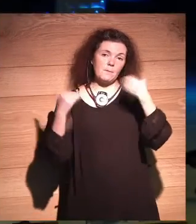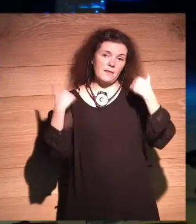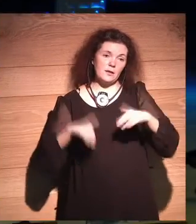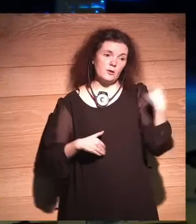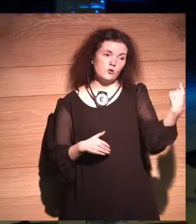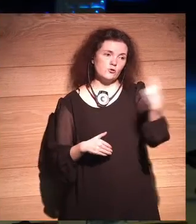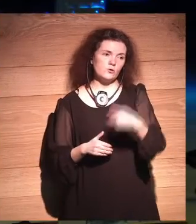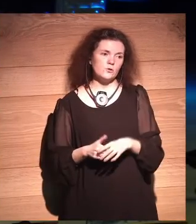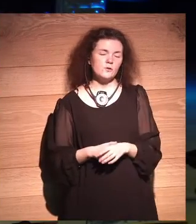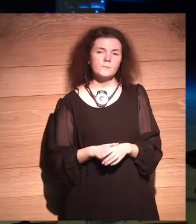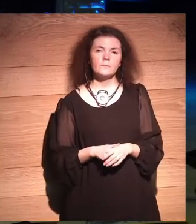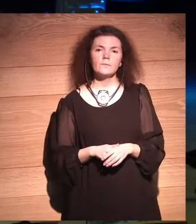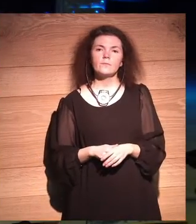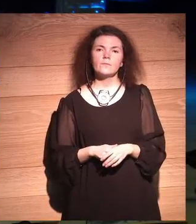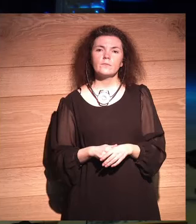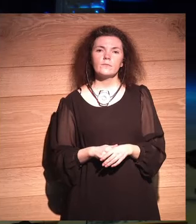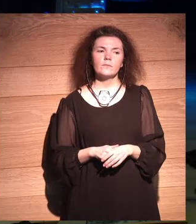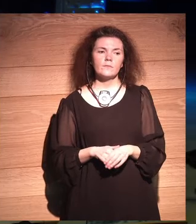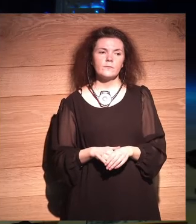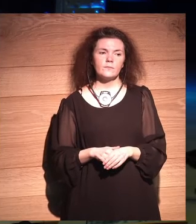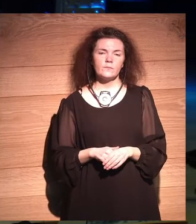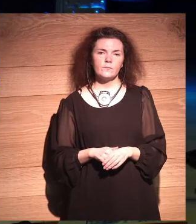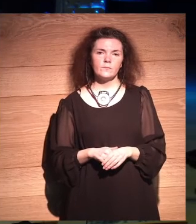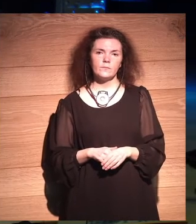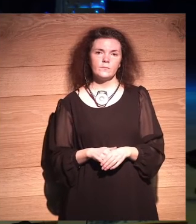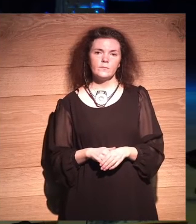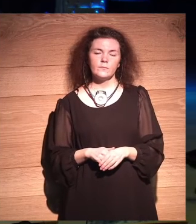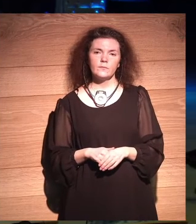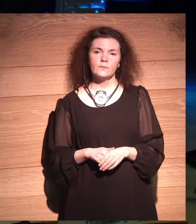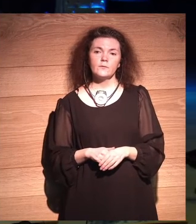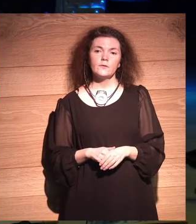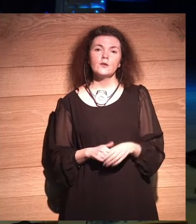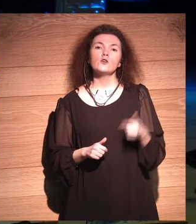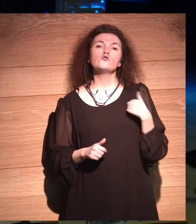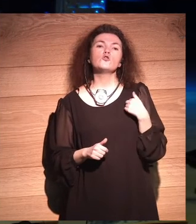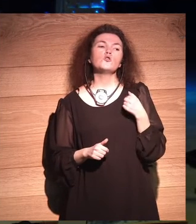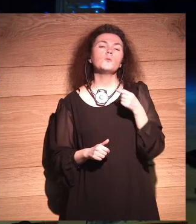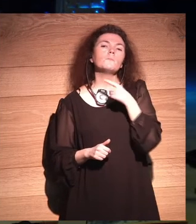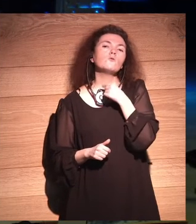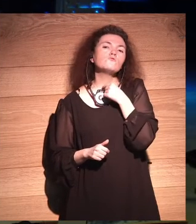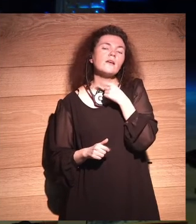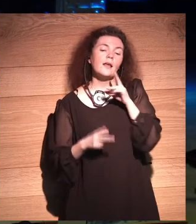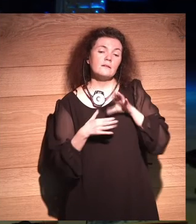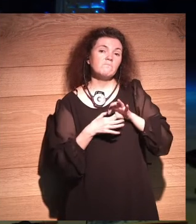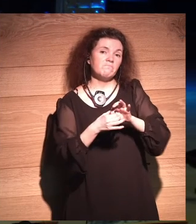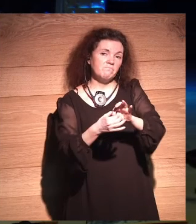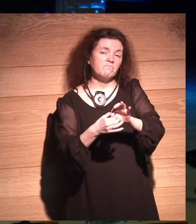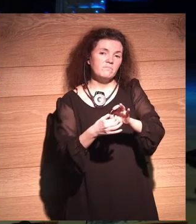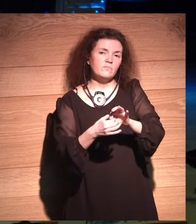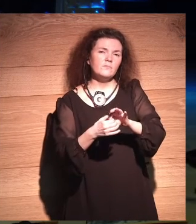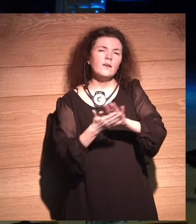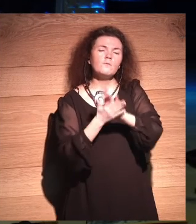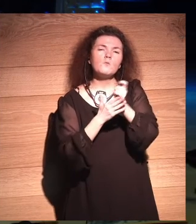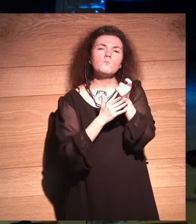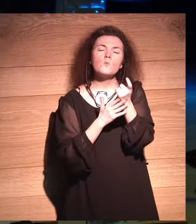¿Quién más había pedido la palabra ahí? Anybody else back there? Yes, maybe I would